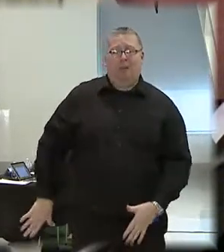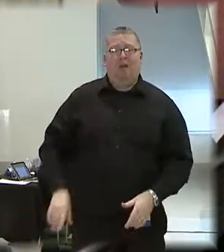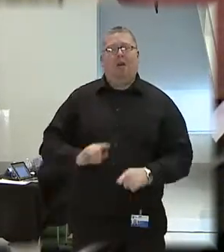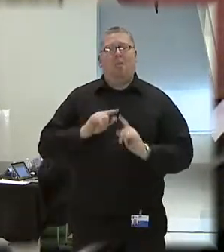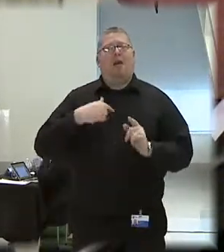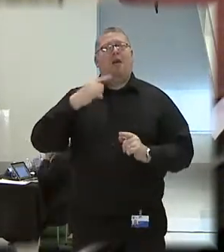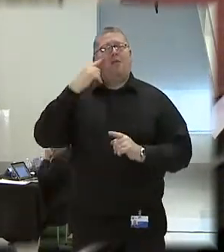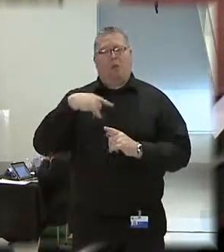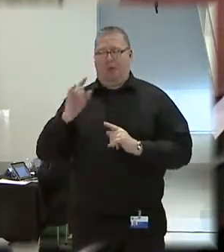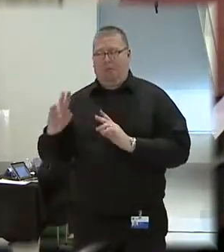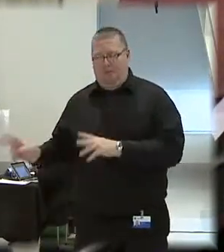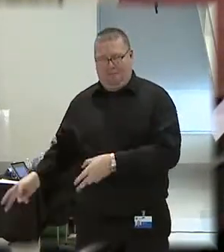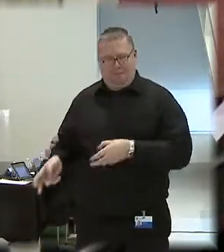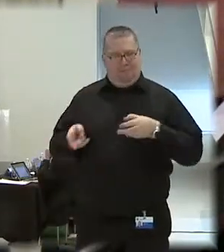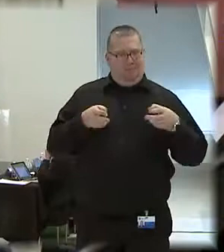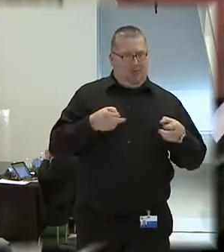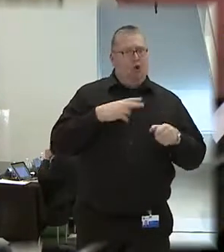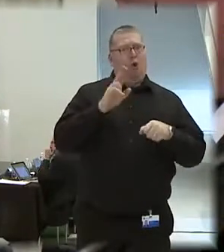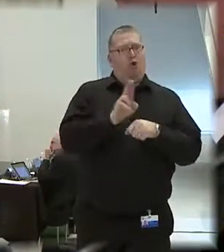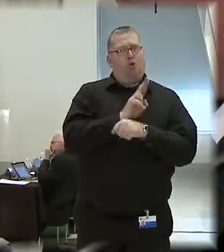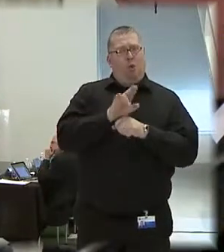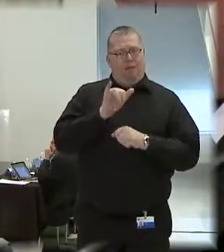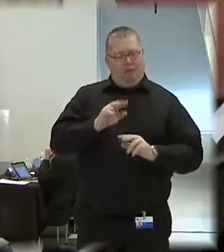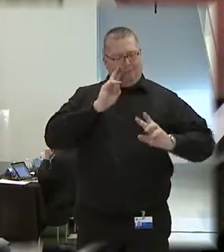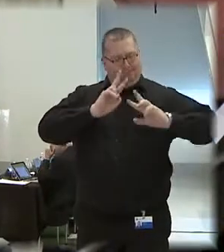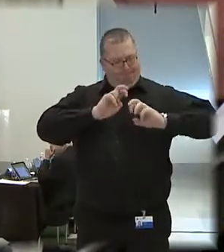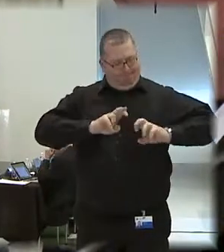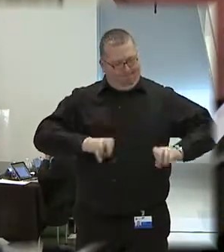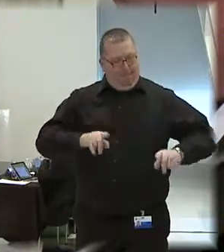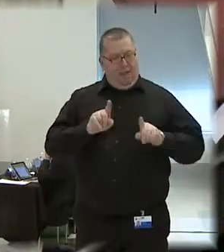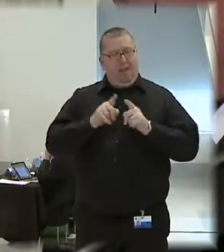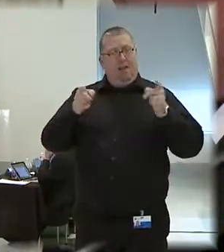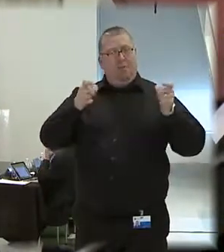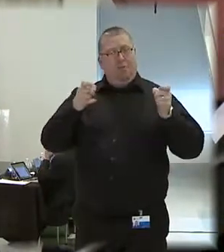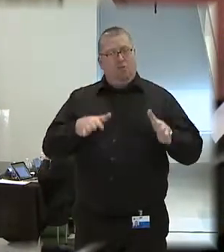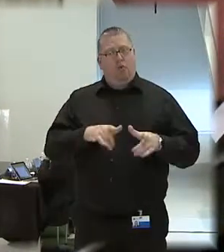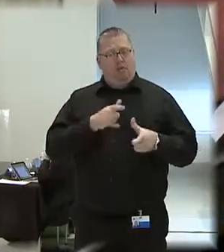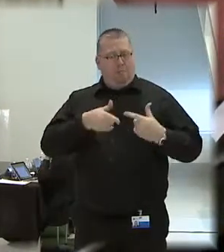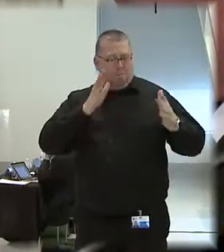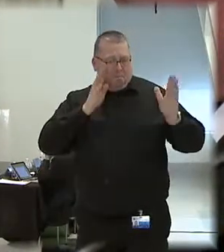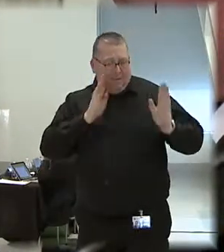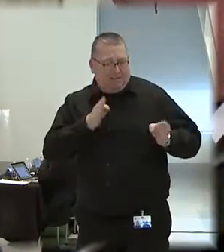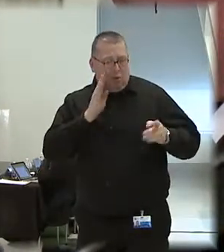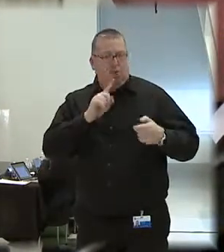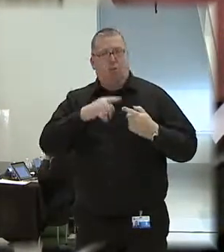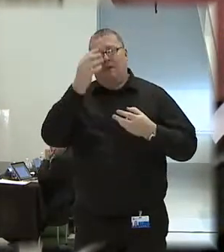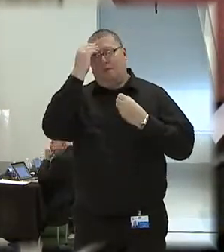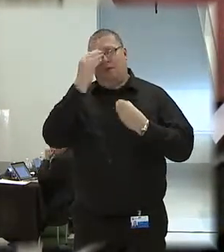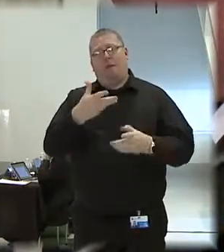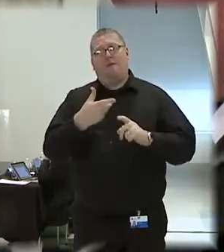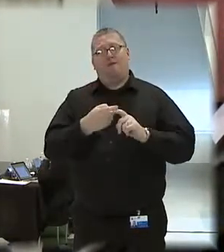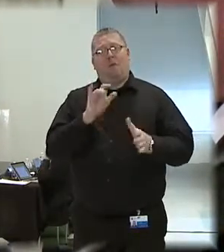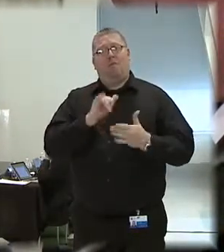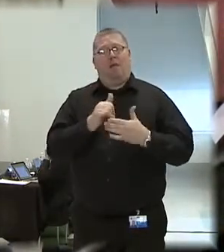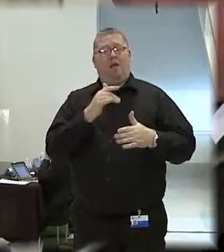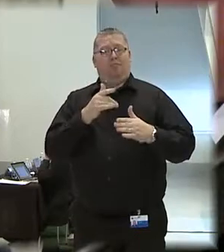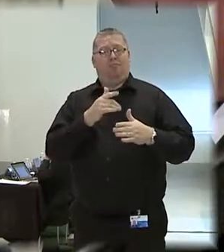to be recycled back into the administration. They need to pay attention to the information from the